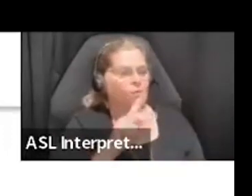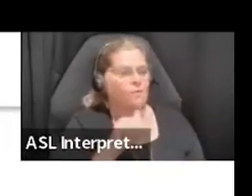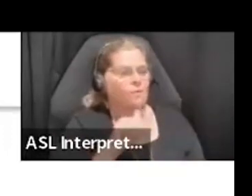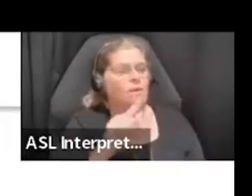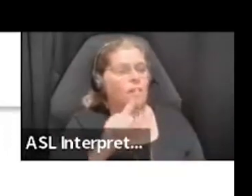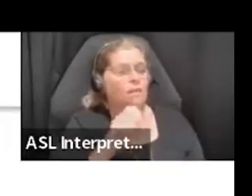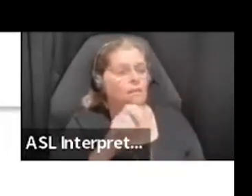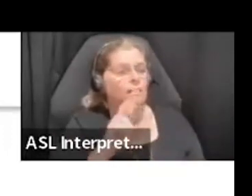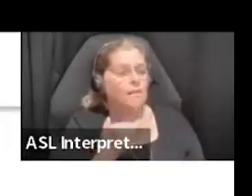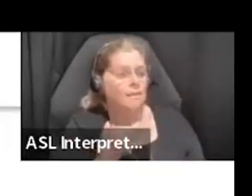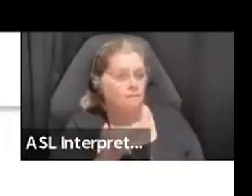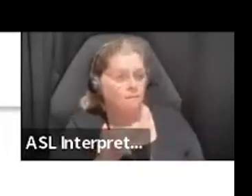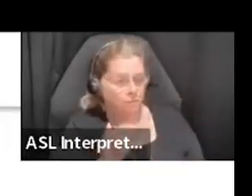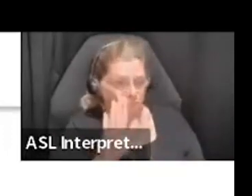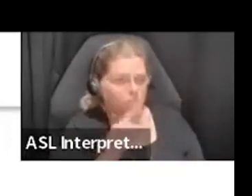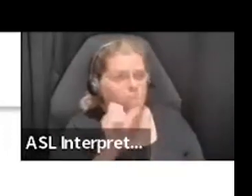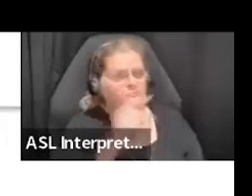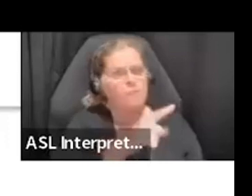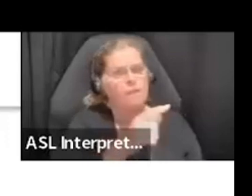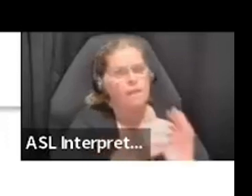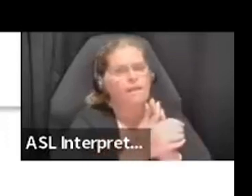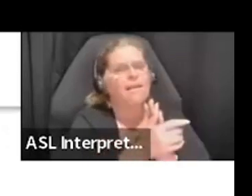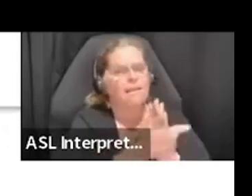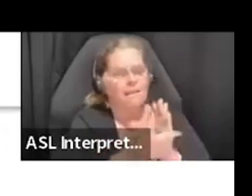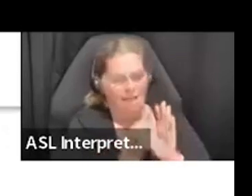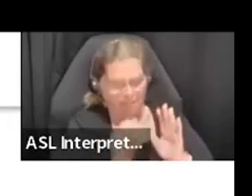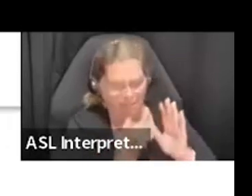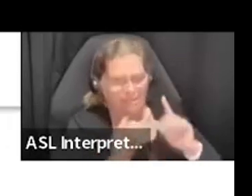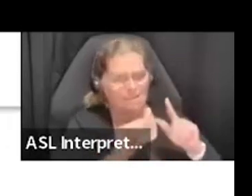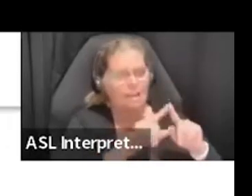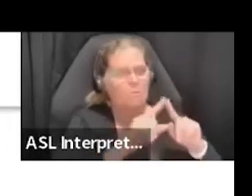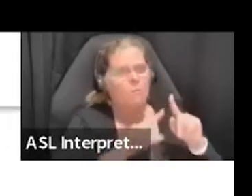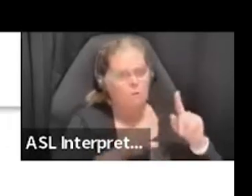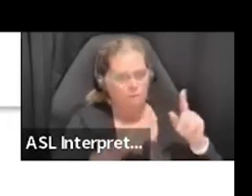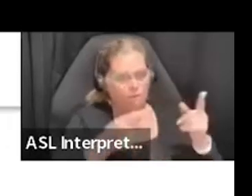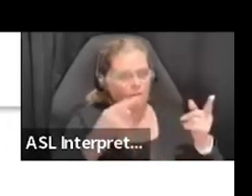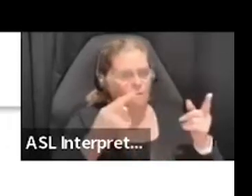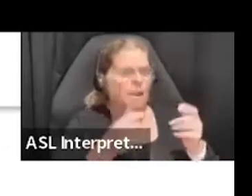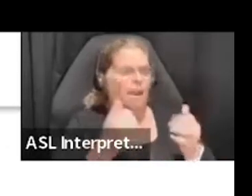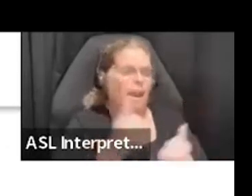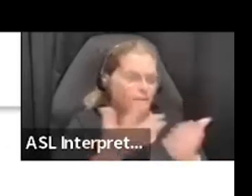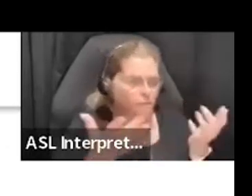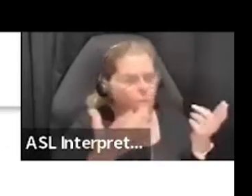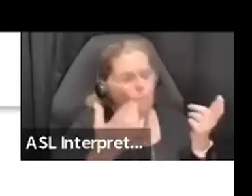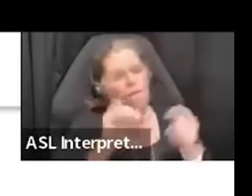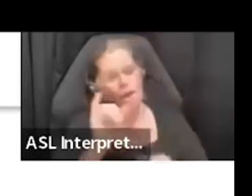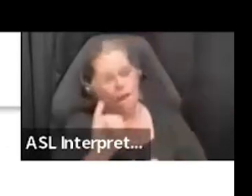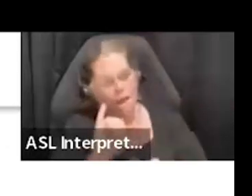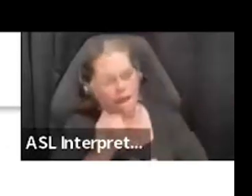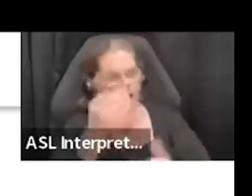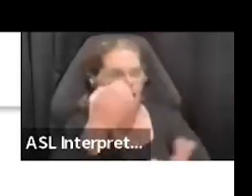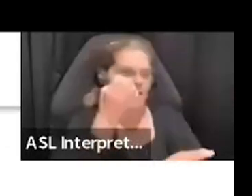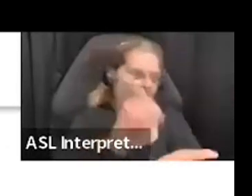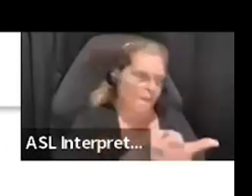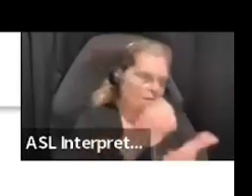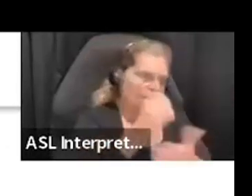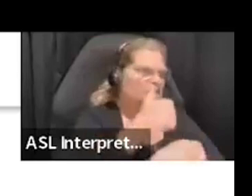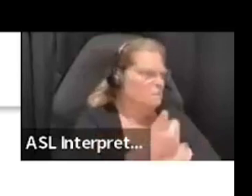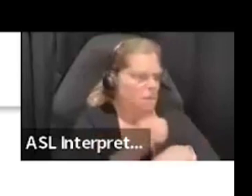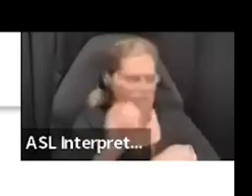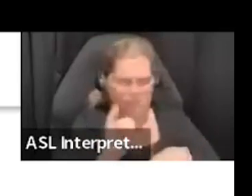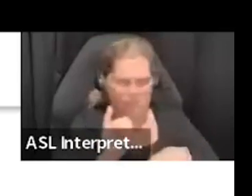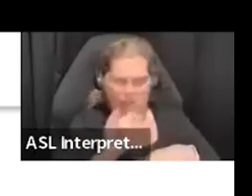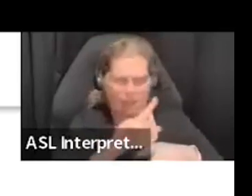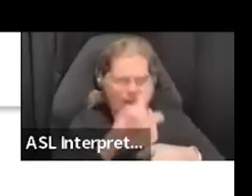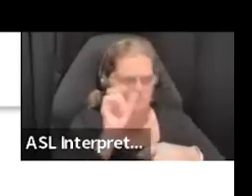the expertise required by the IEP teams to reconcile again that every student is different? That's the individual.